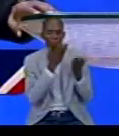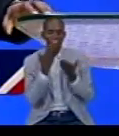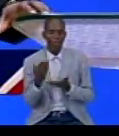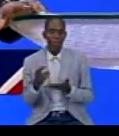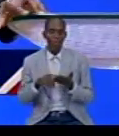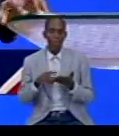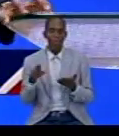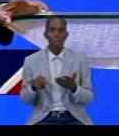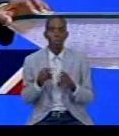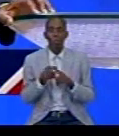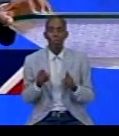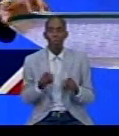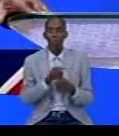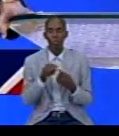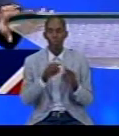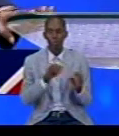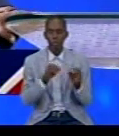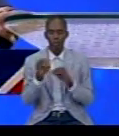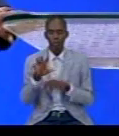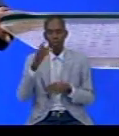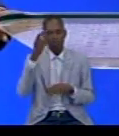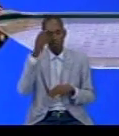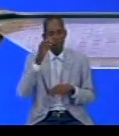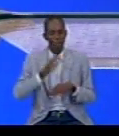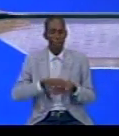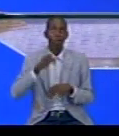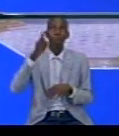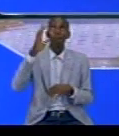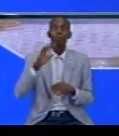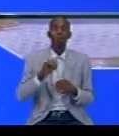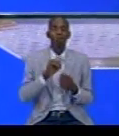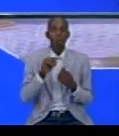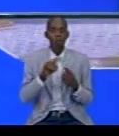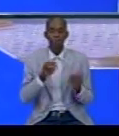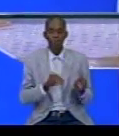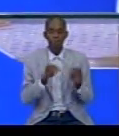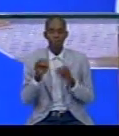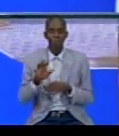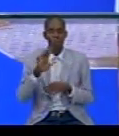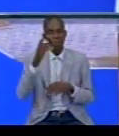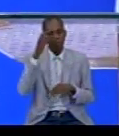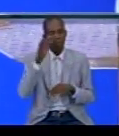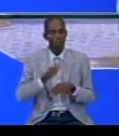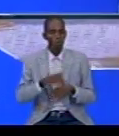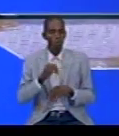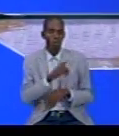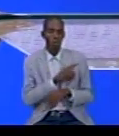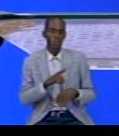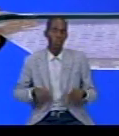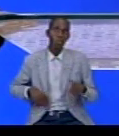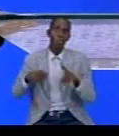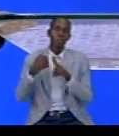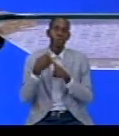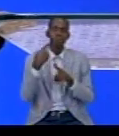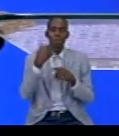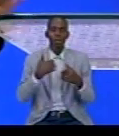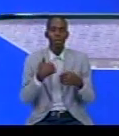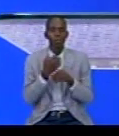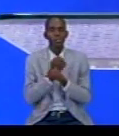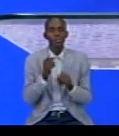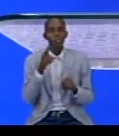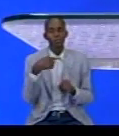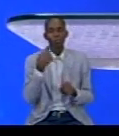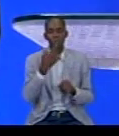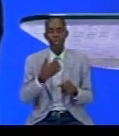stay your mind on God, when you stay your mind on the Lord himself who has saved you, who has sanctified